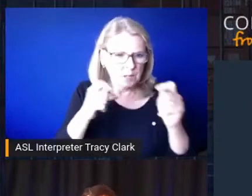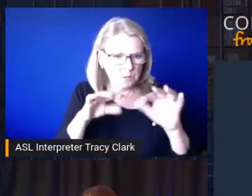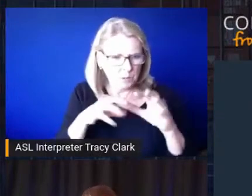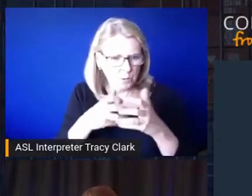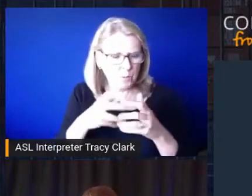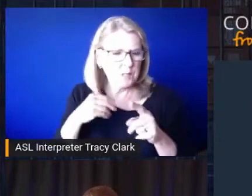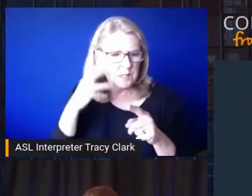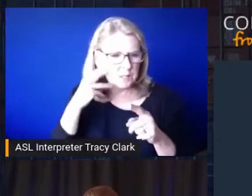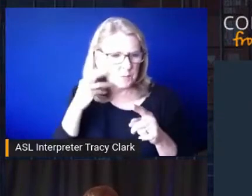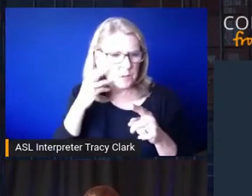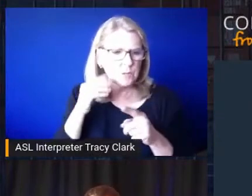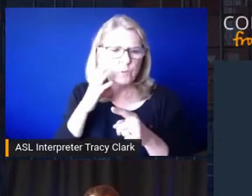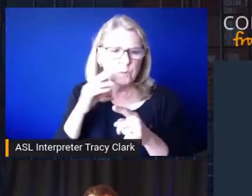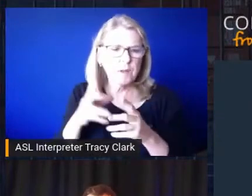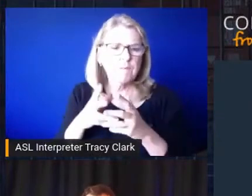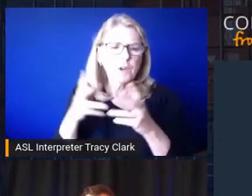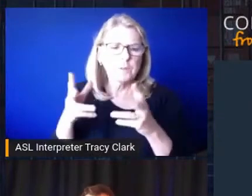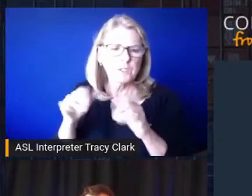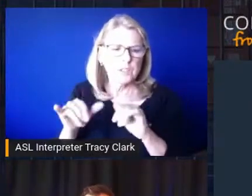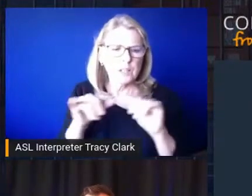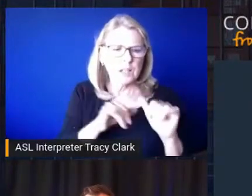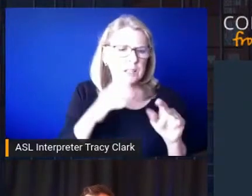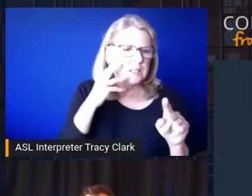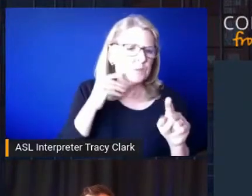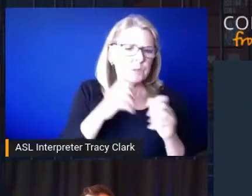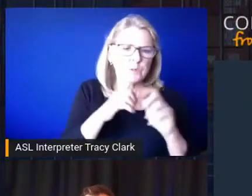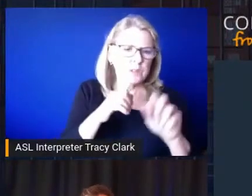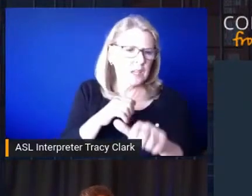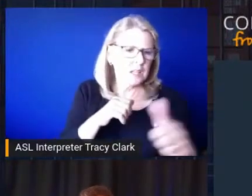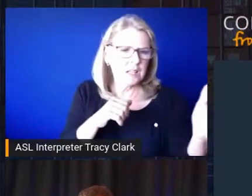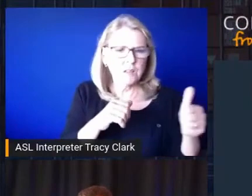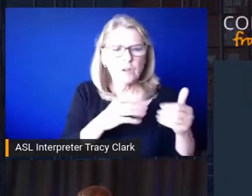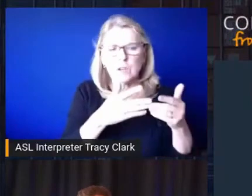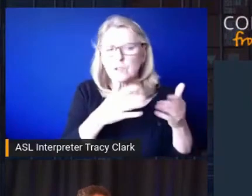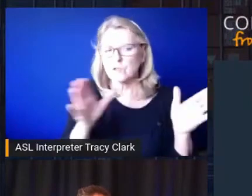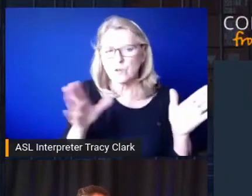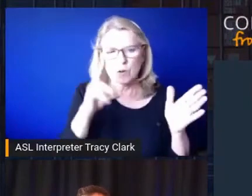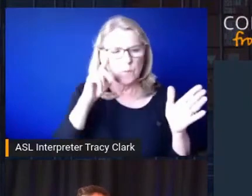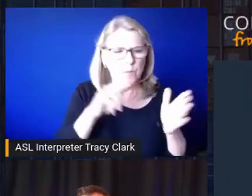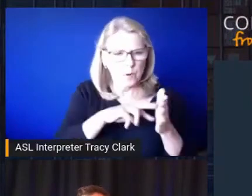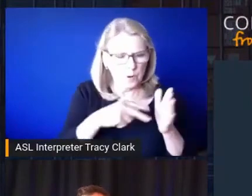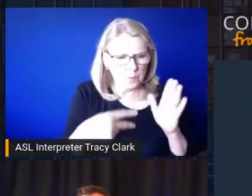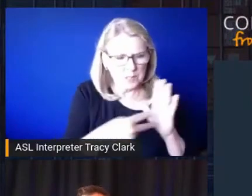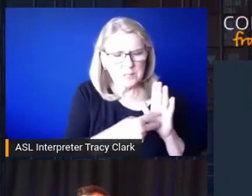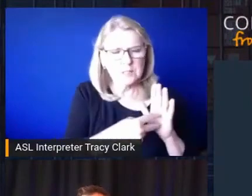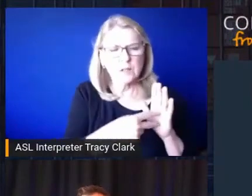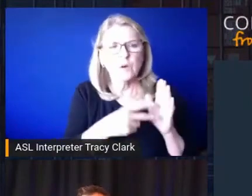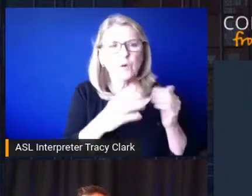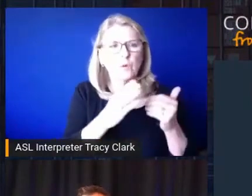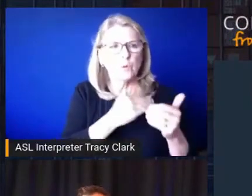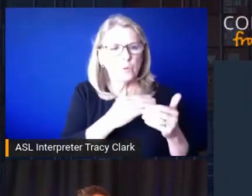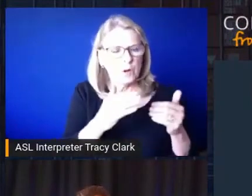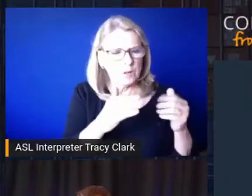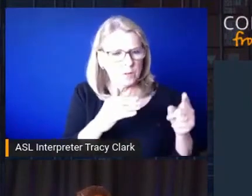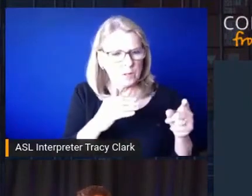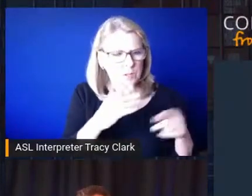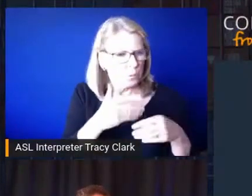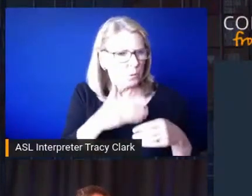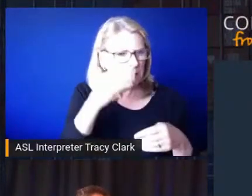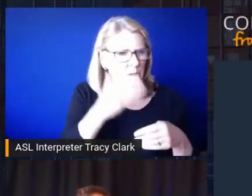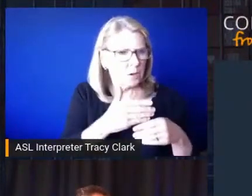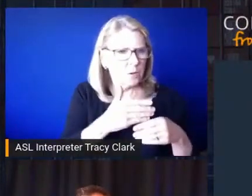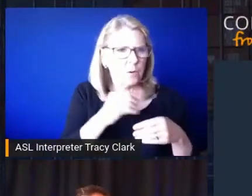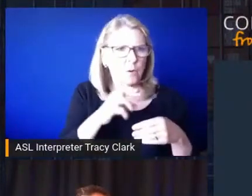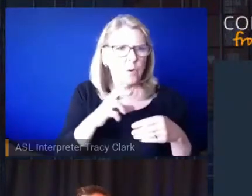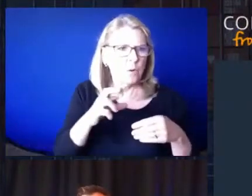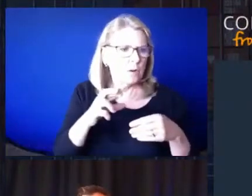aligned with the experience with any other general purpose OS, whether it's Amazon Linux or Ubuntu with the managed node